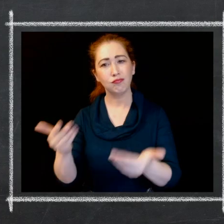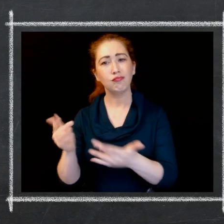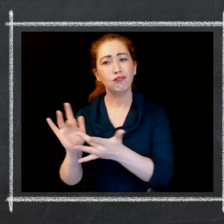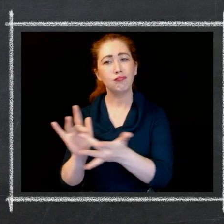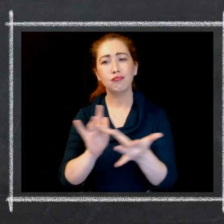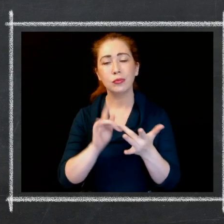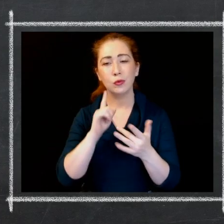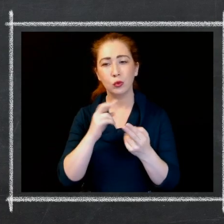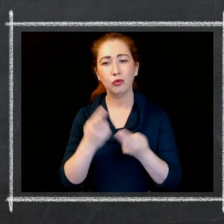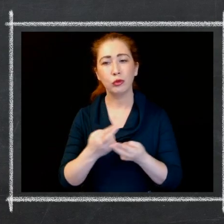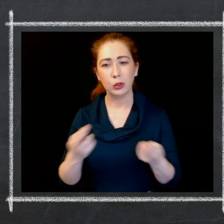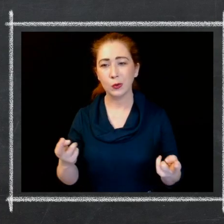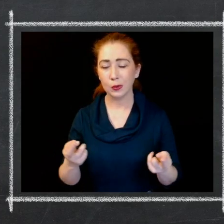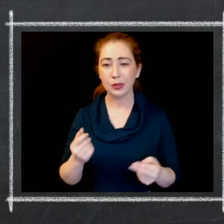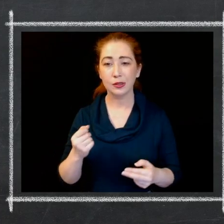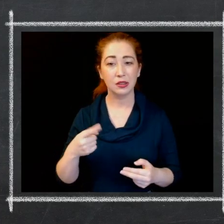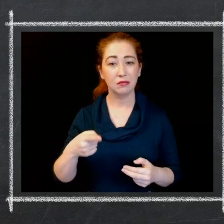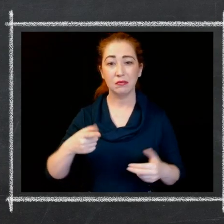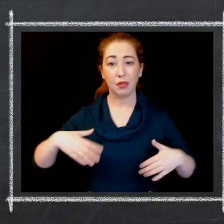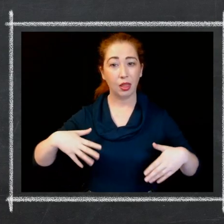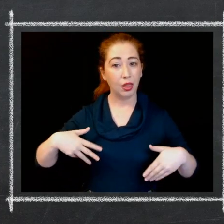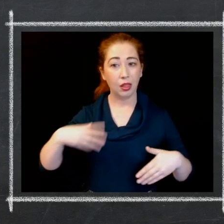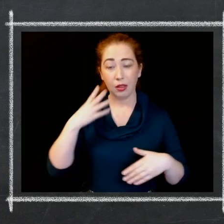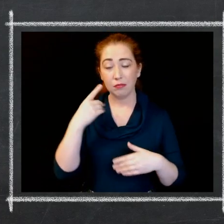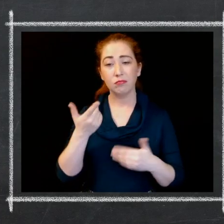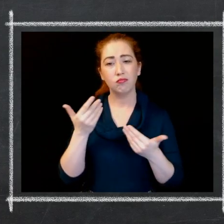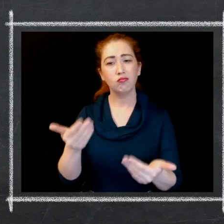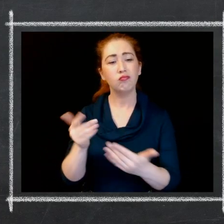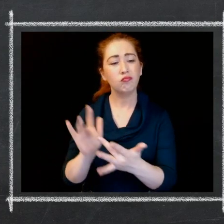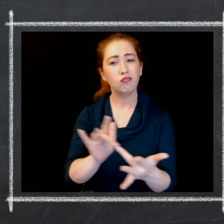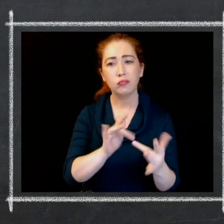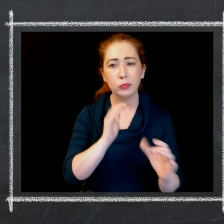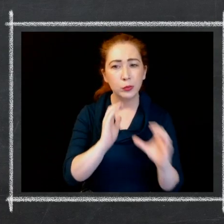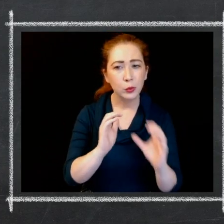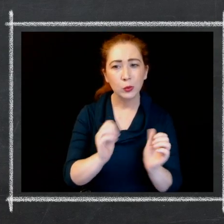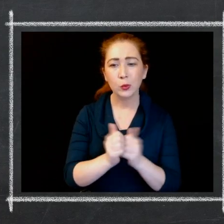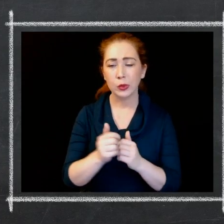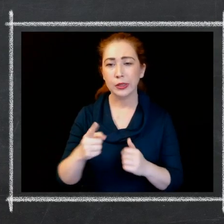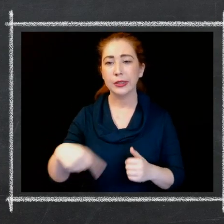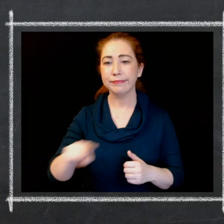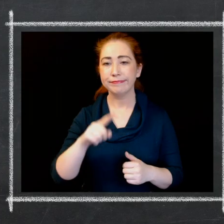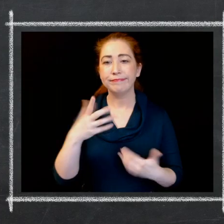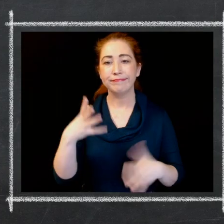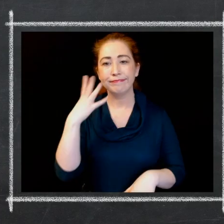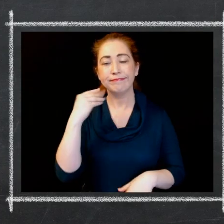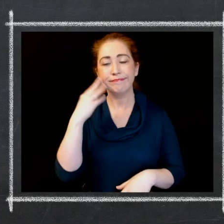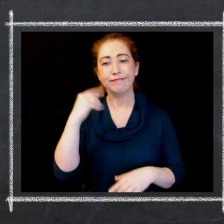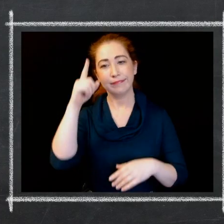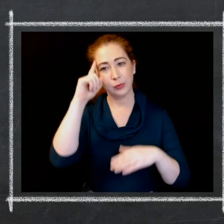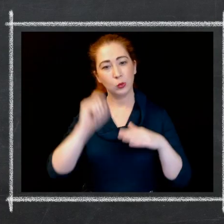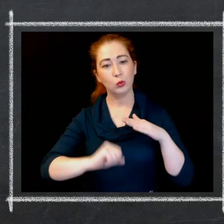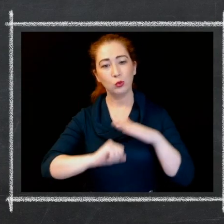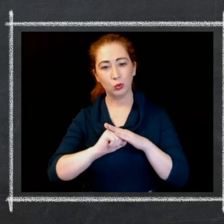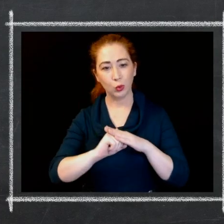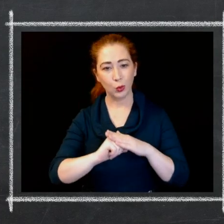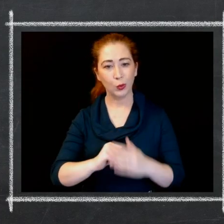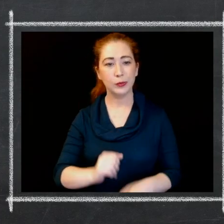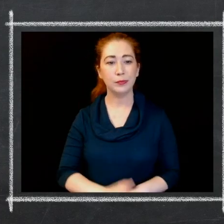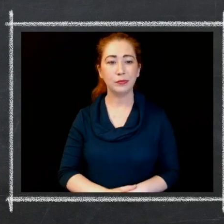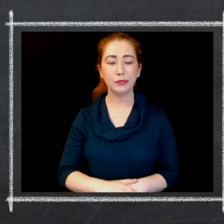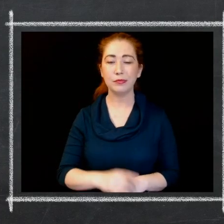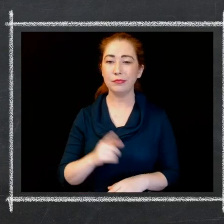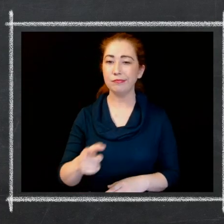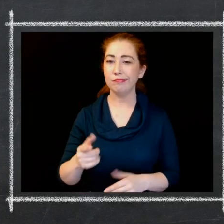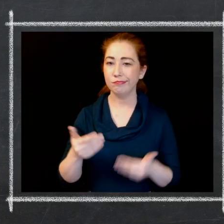for resources. If you haven't experienced a stroke, reach out to those stroke survivors and their care partners. They may need support